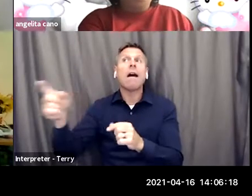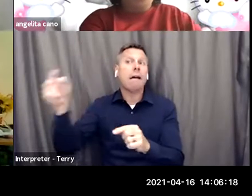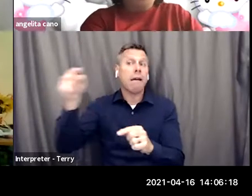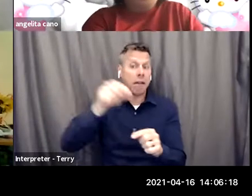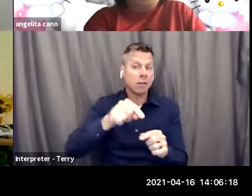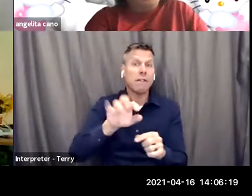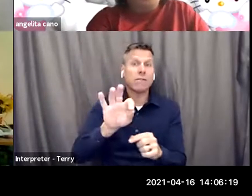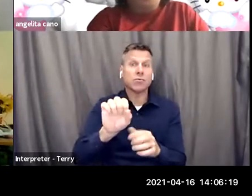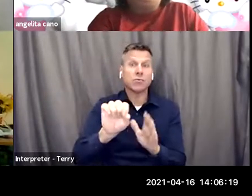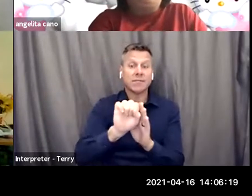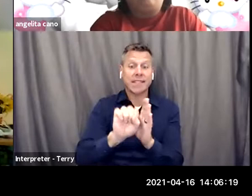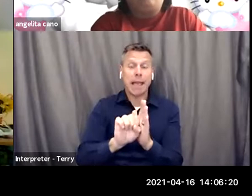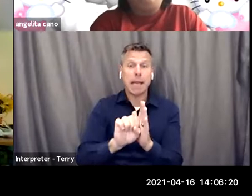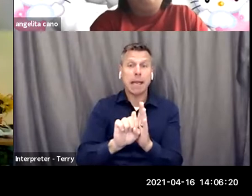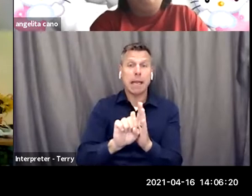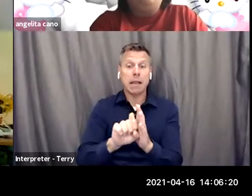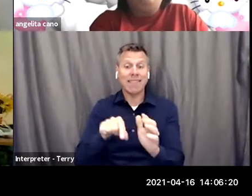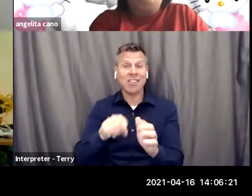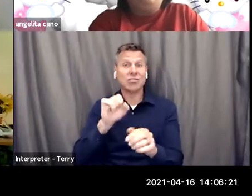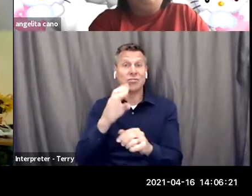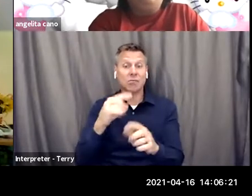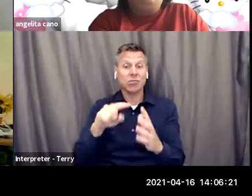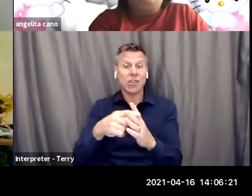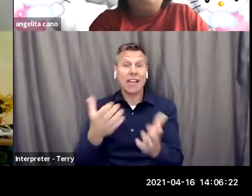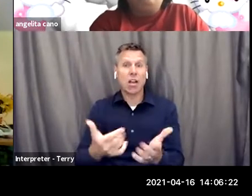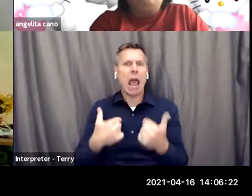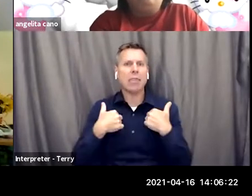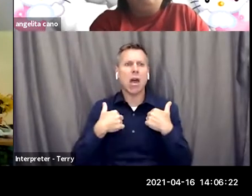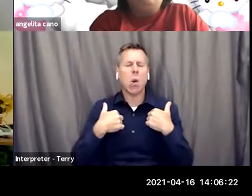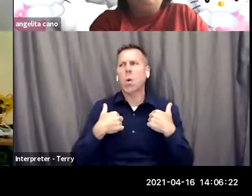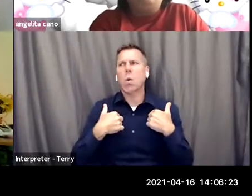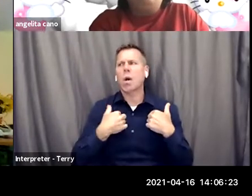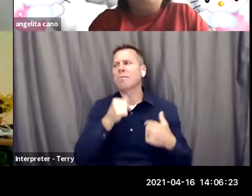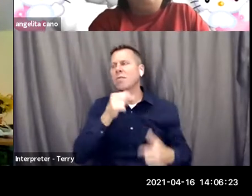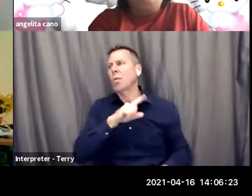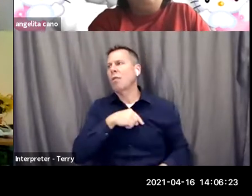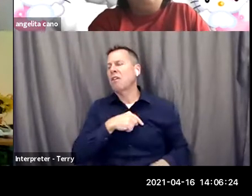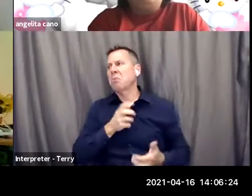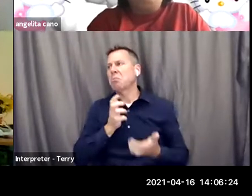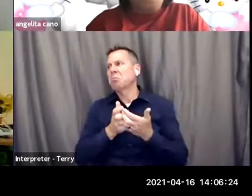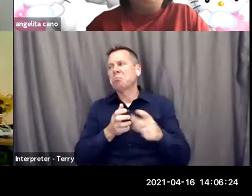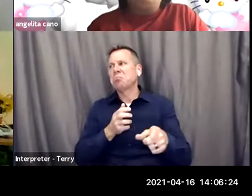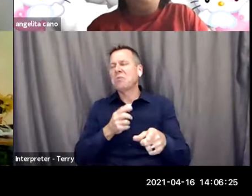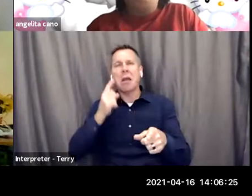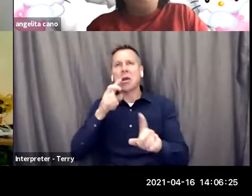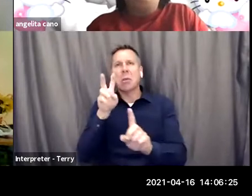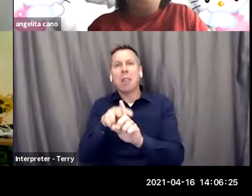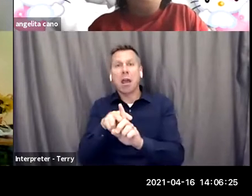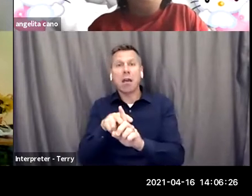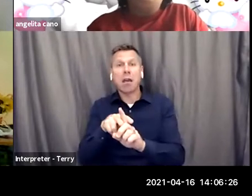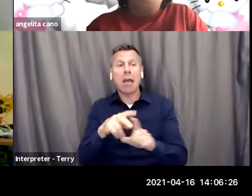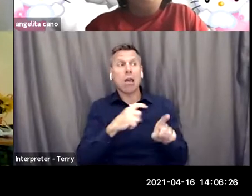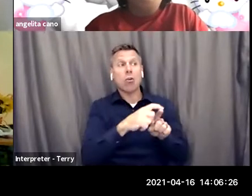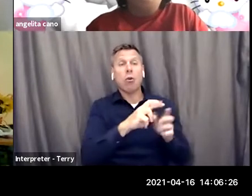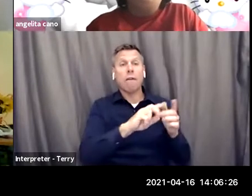actually wasn't going to apply for the job. I didn't think I was qualified. I called a friend of mine who was also formerly incarcerated, and she